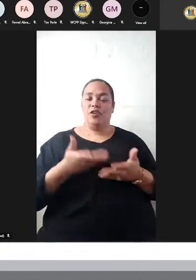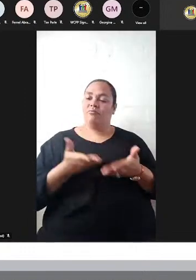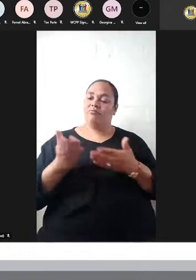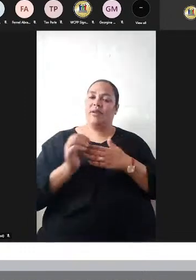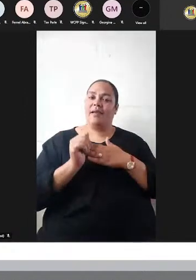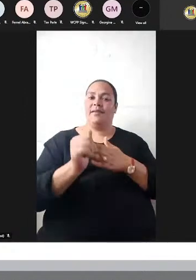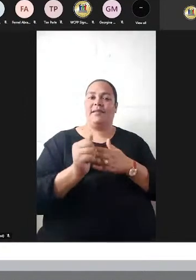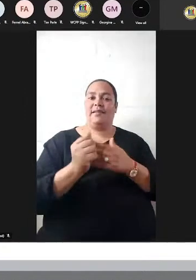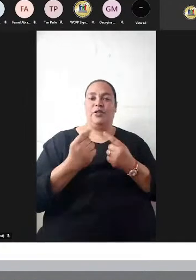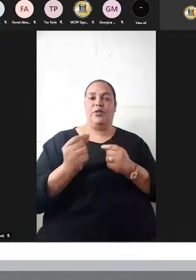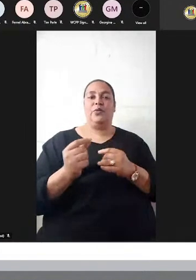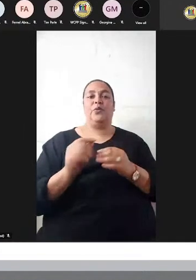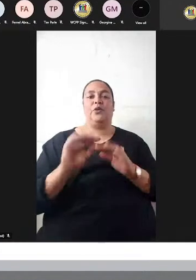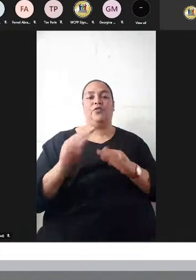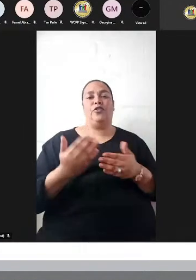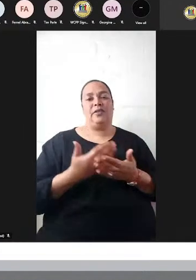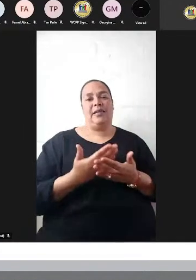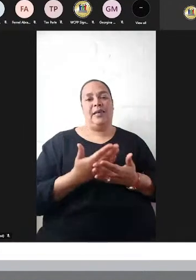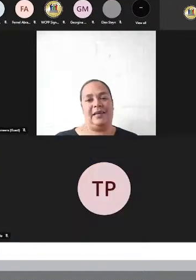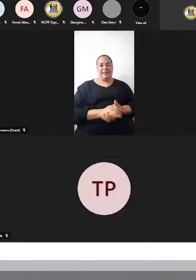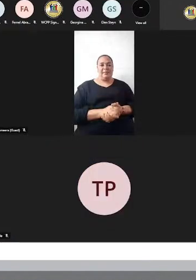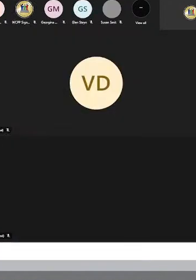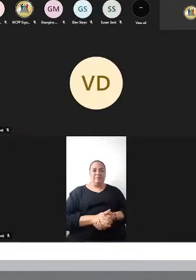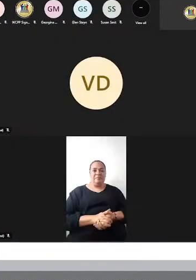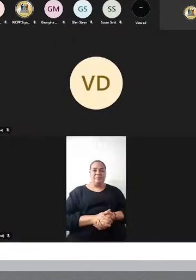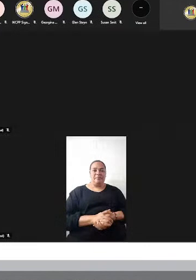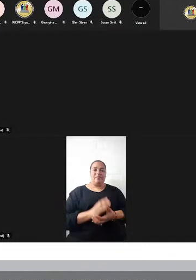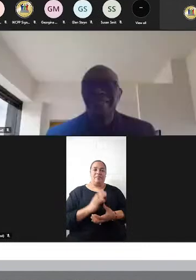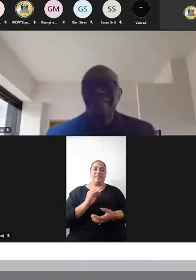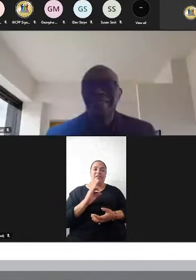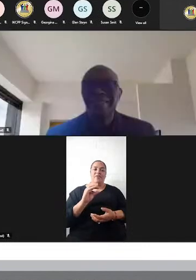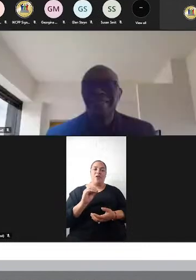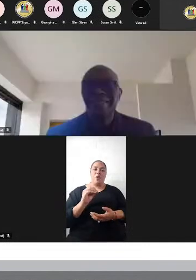necessary introductions. The CFO has just arrived.